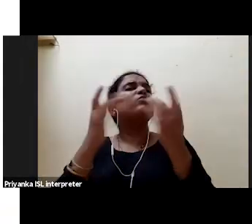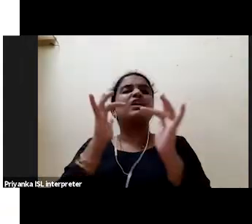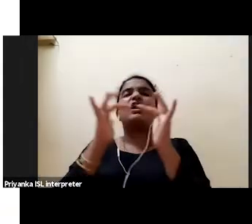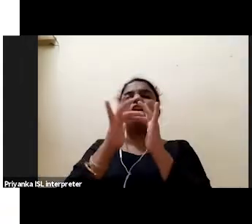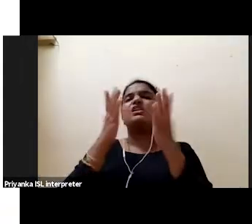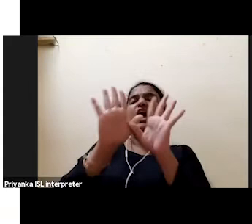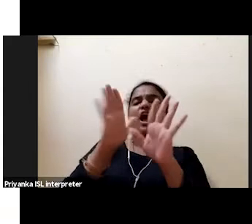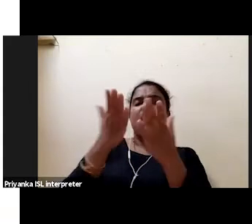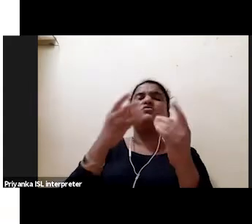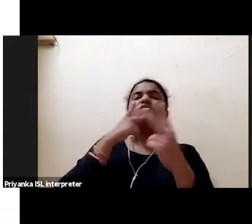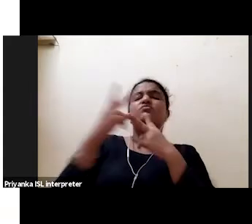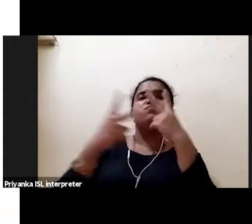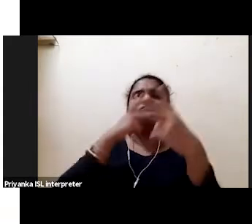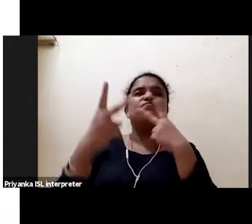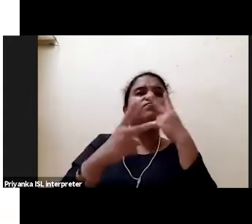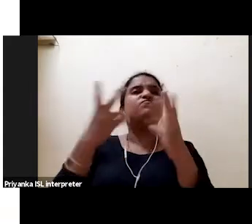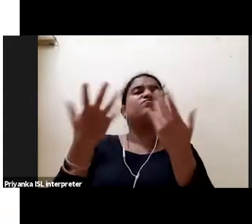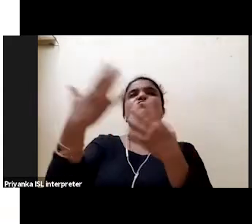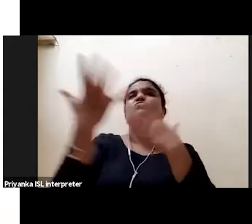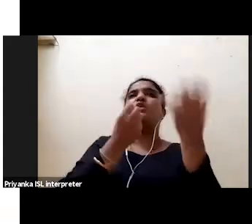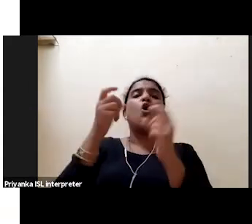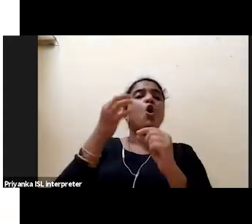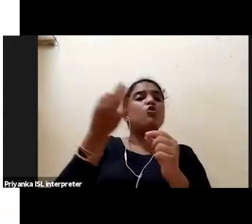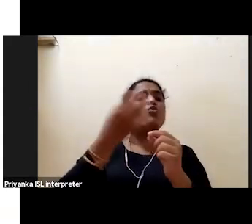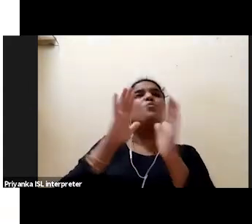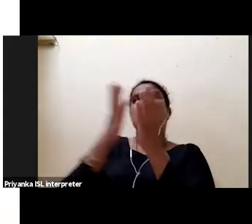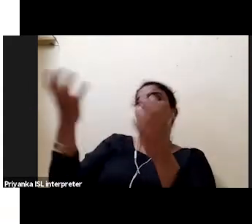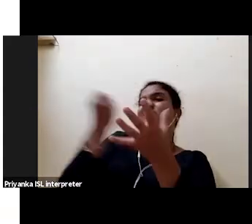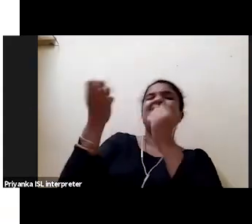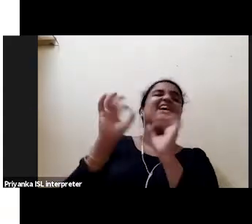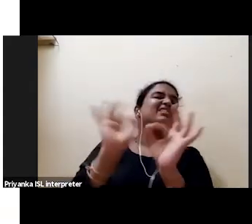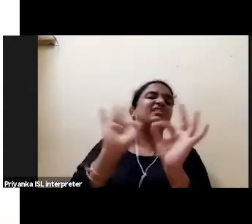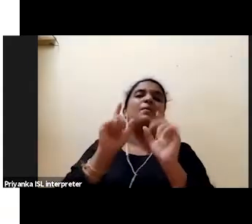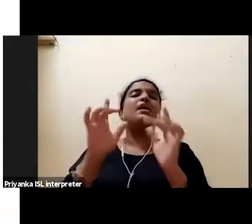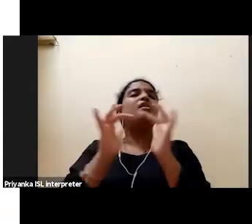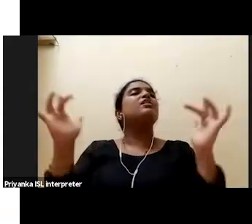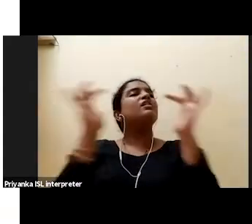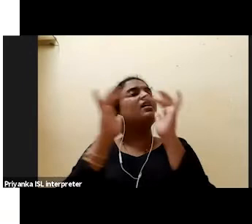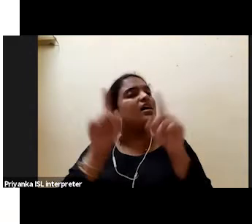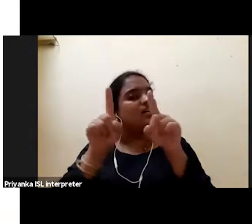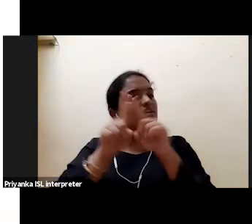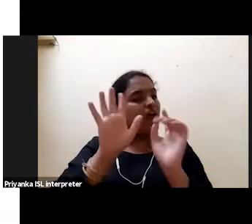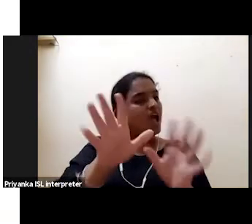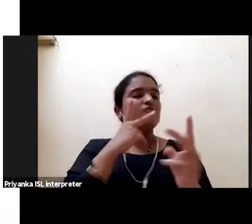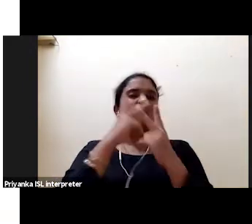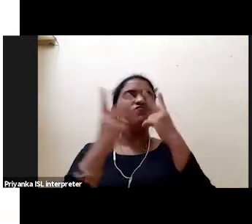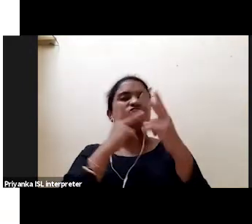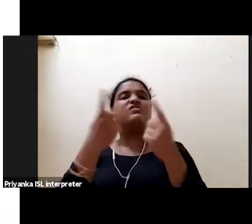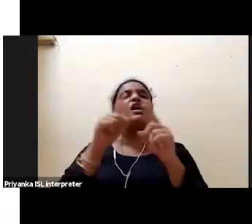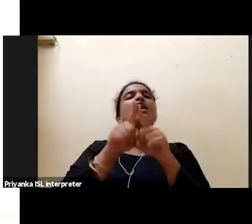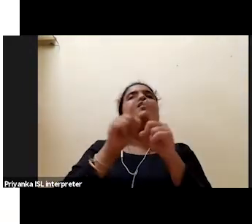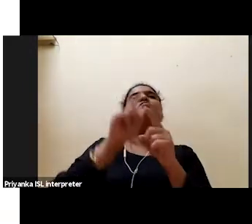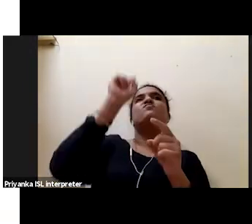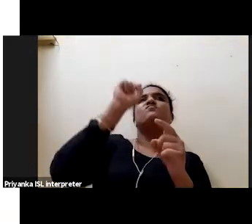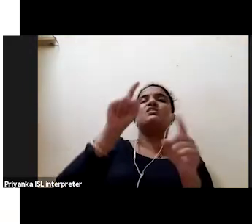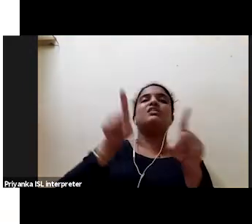to necessarily buy all these magazines and stuff. A lot of good free content is available. Subscribe to the best of the